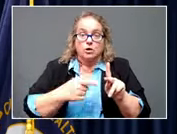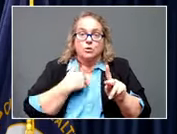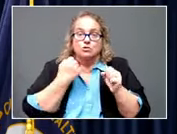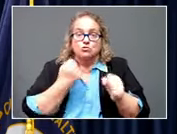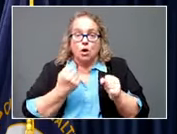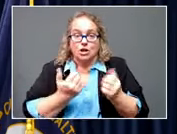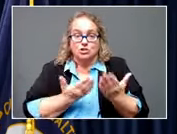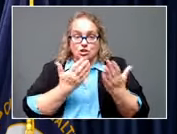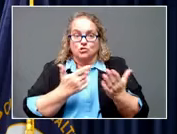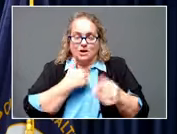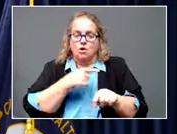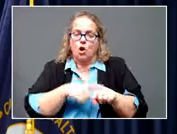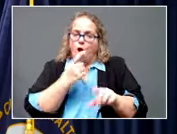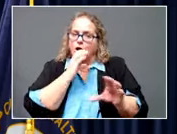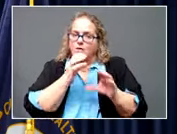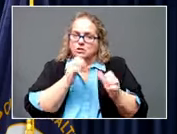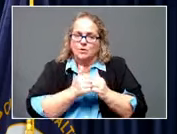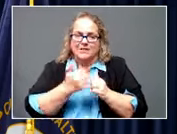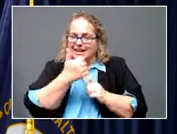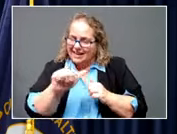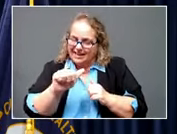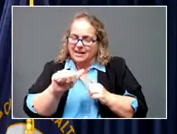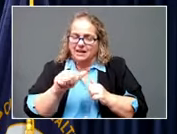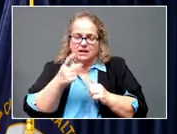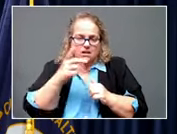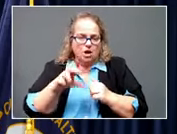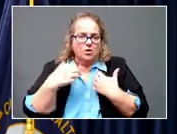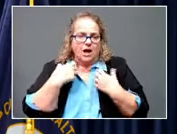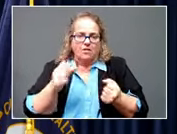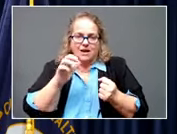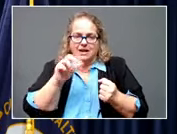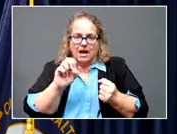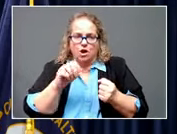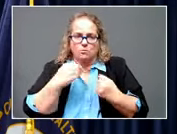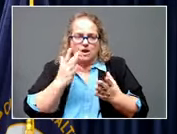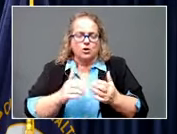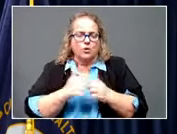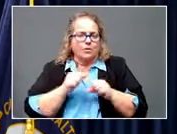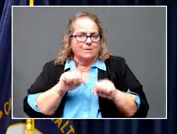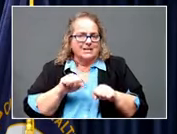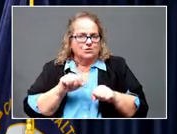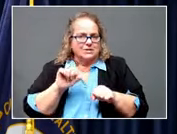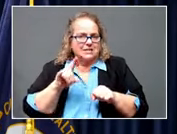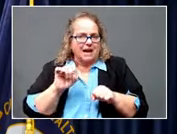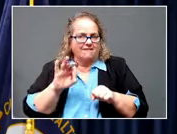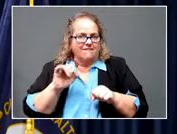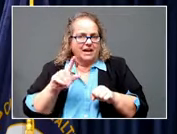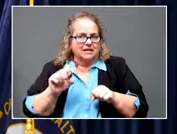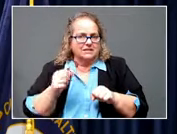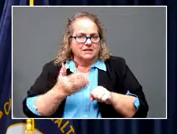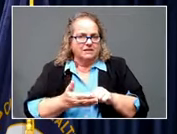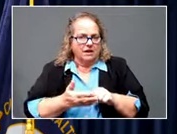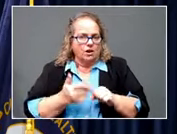conversation with any healthcare provider about potential side effects there and what it means, as well as its